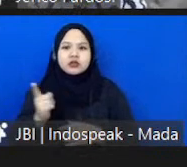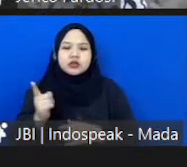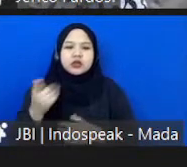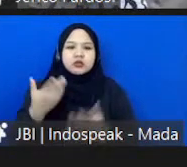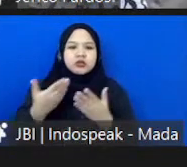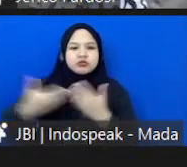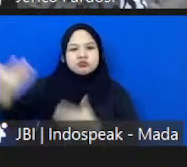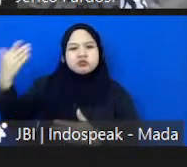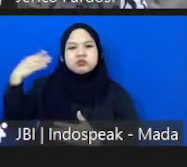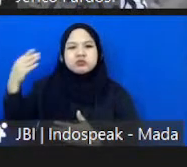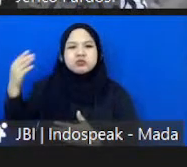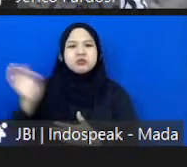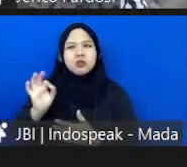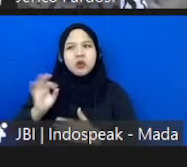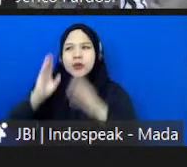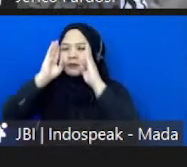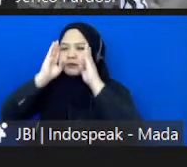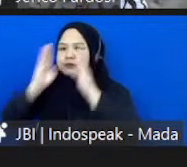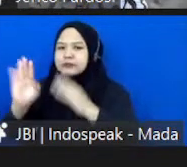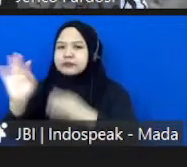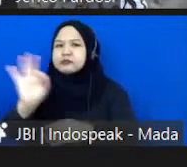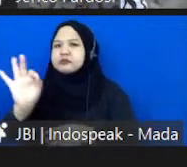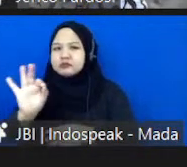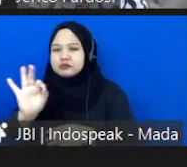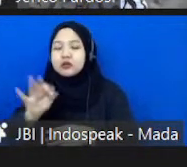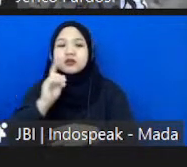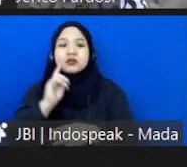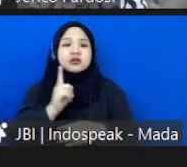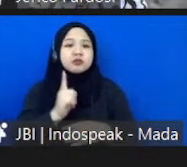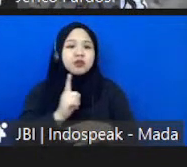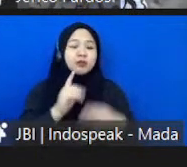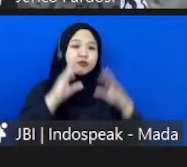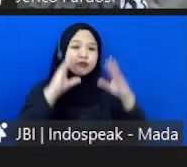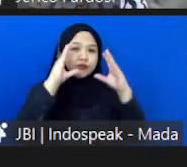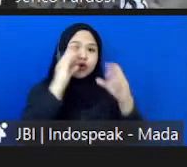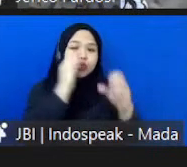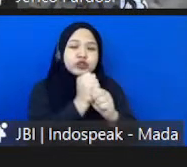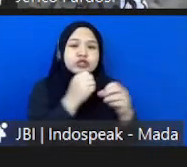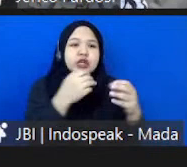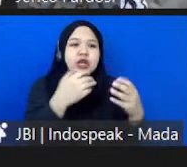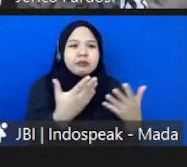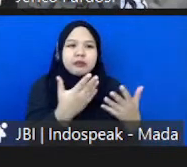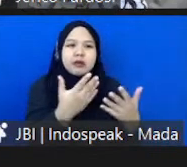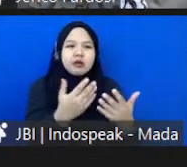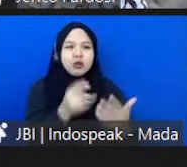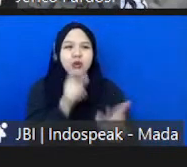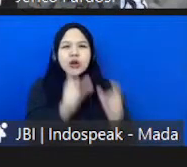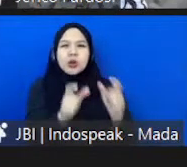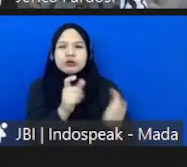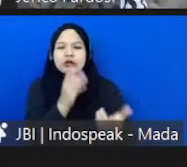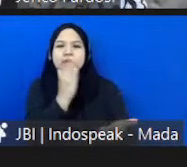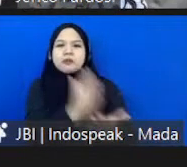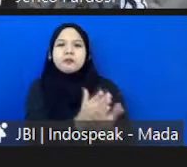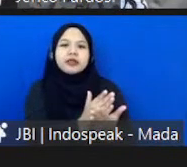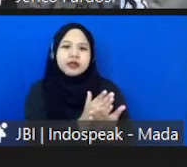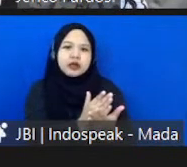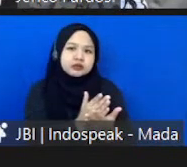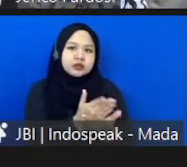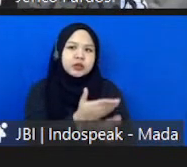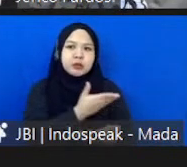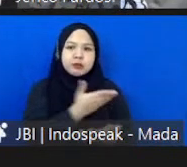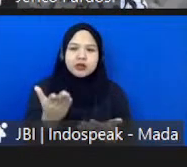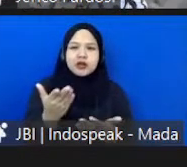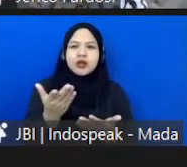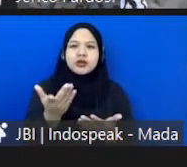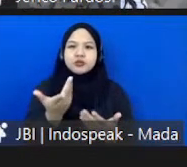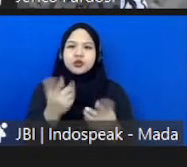one, because we still kind of like the insurance focus on the very limited people, those who are being a civil